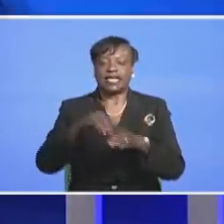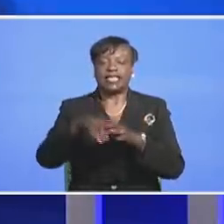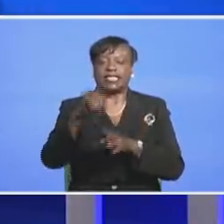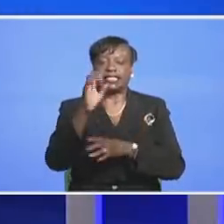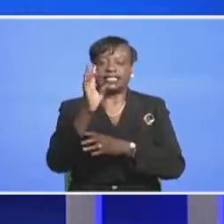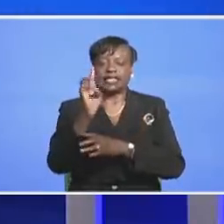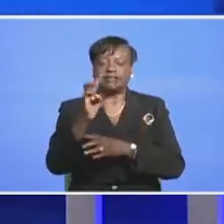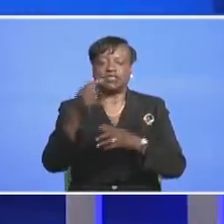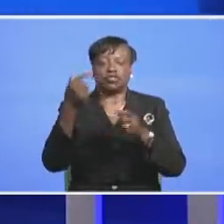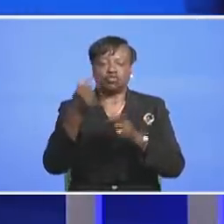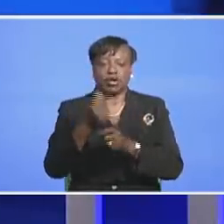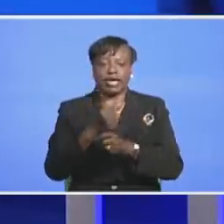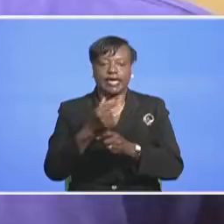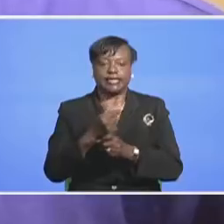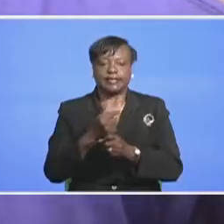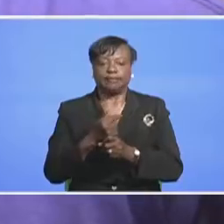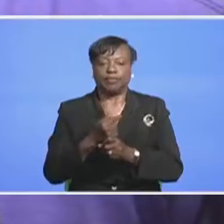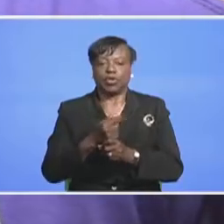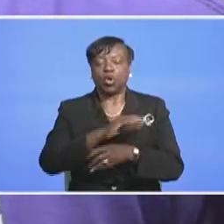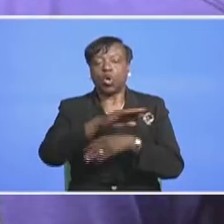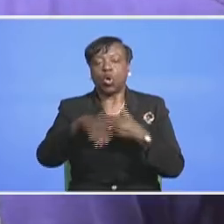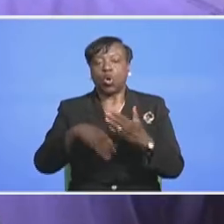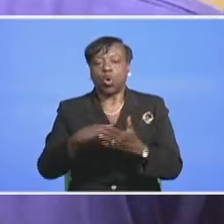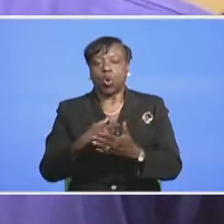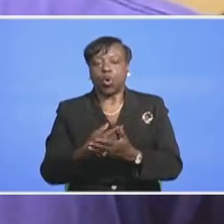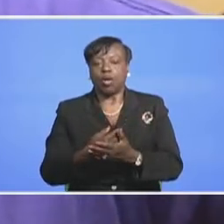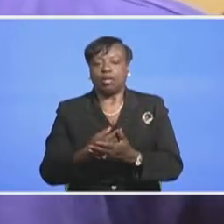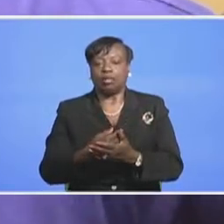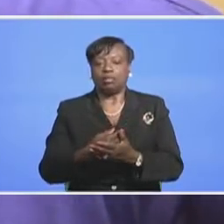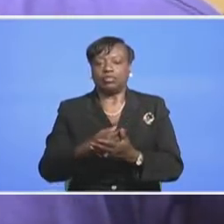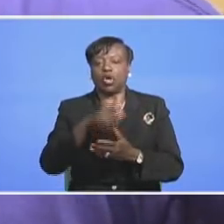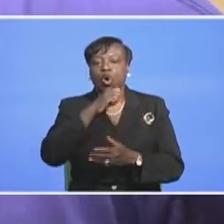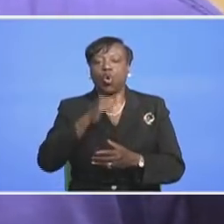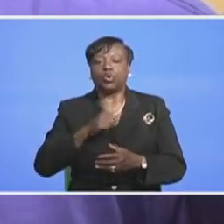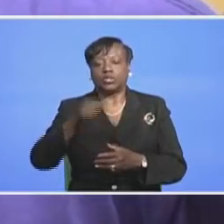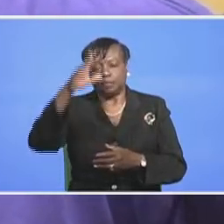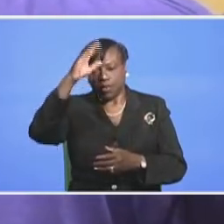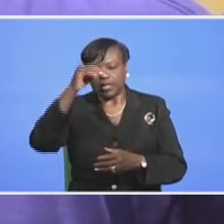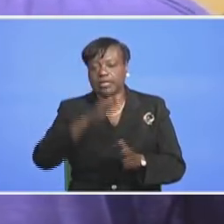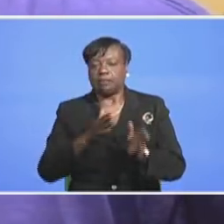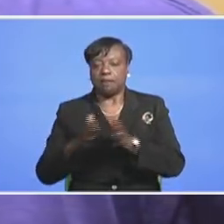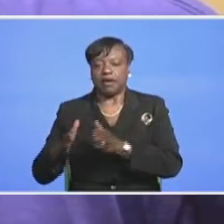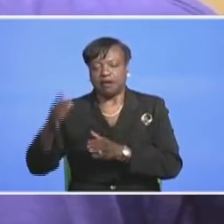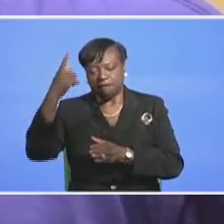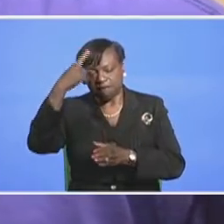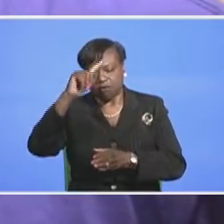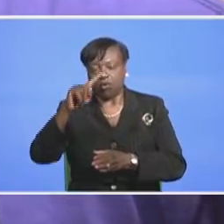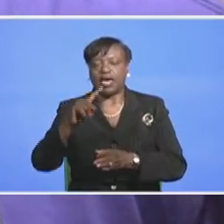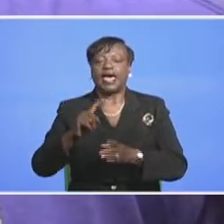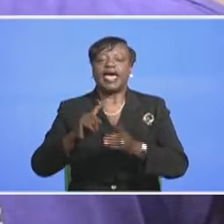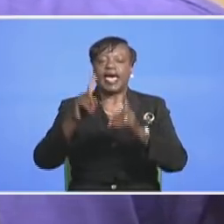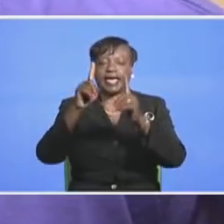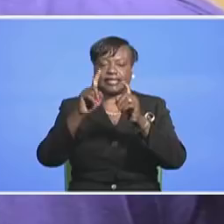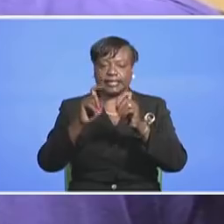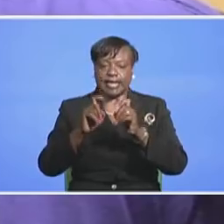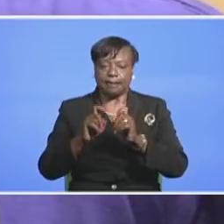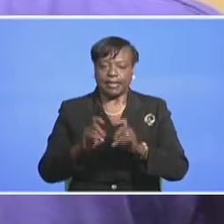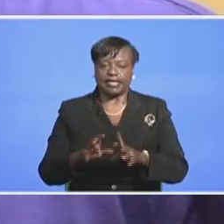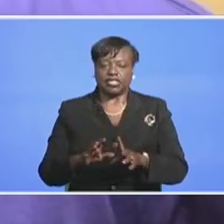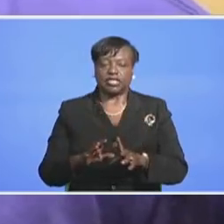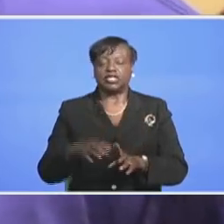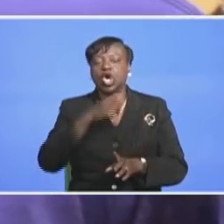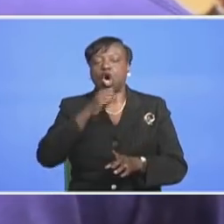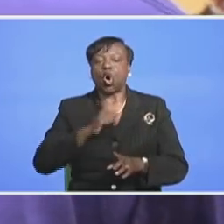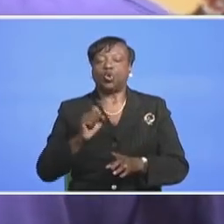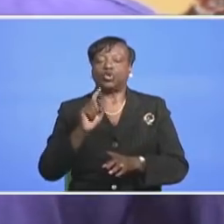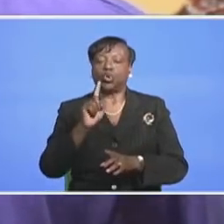year. Older guys are preparing for examinations, and younger guys they'll be returning next year. So I'm trying to weed